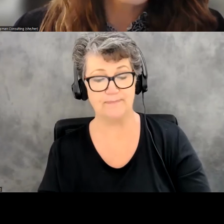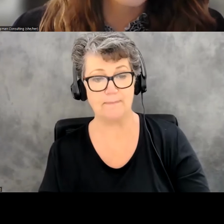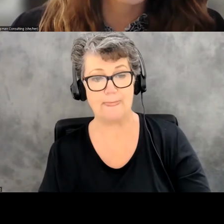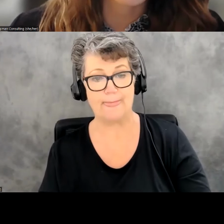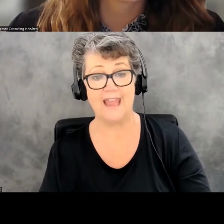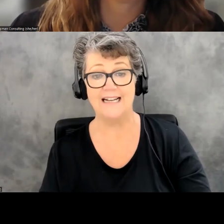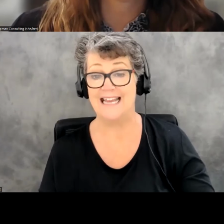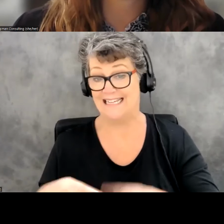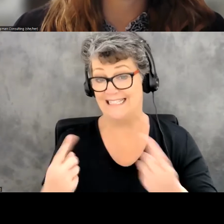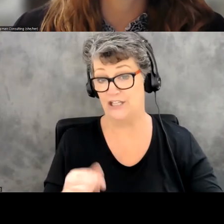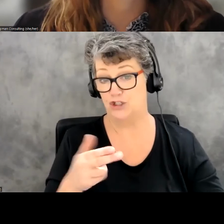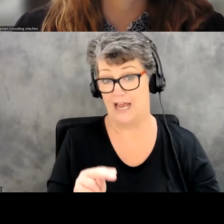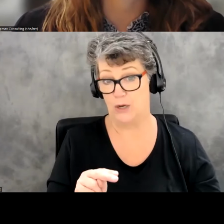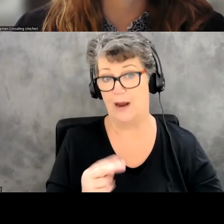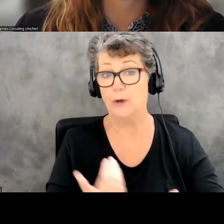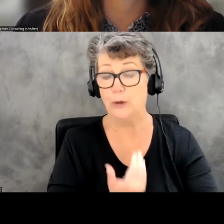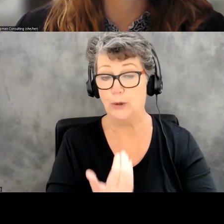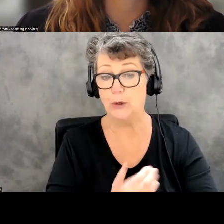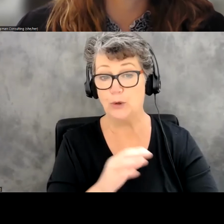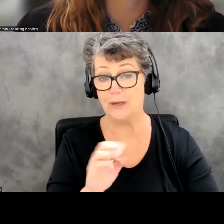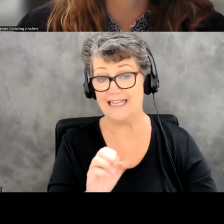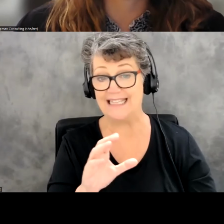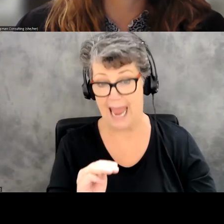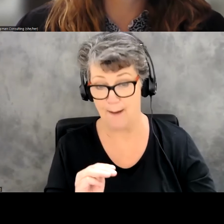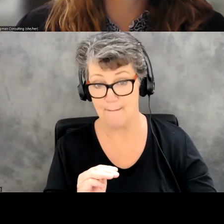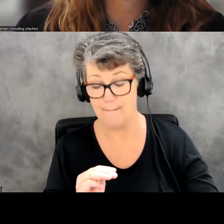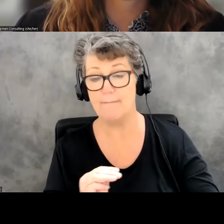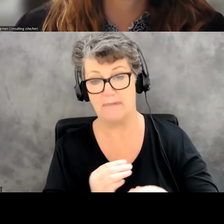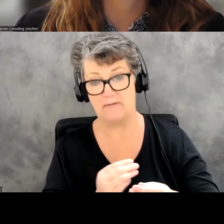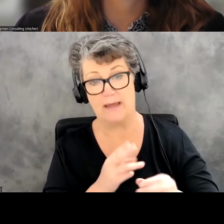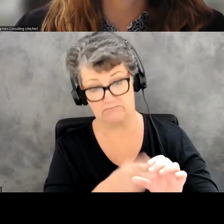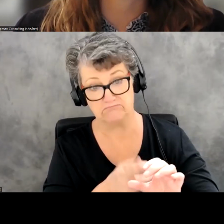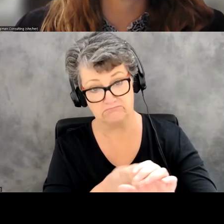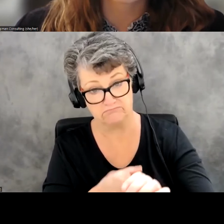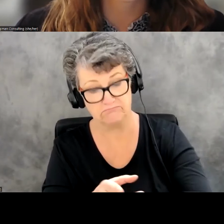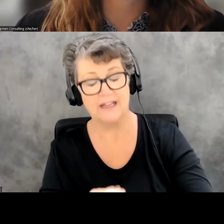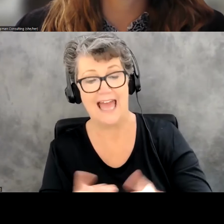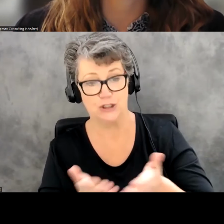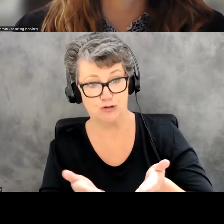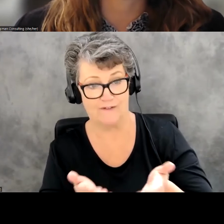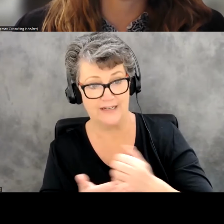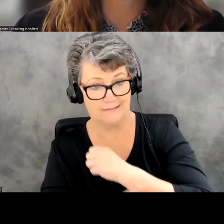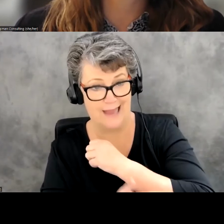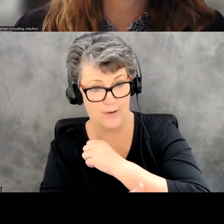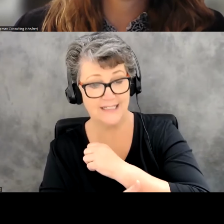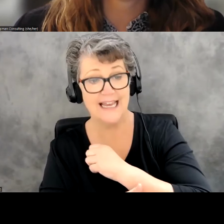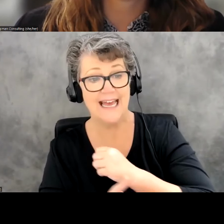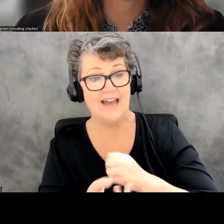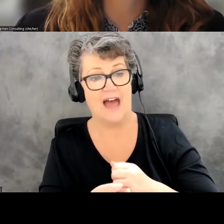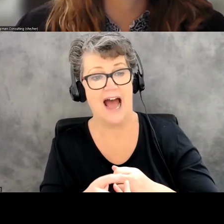Now, since January, new ECM enrollees have been served in those counties if they are also high utilizer